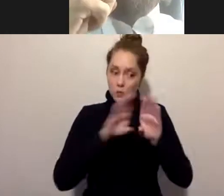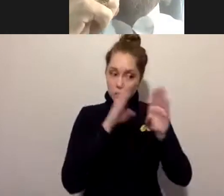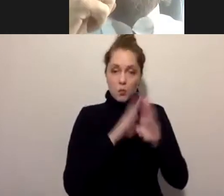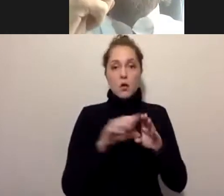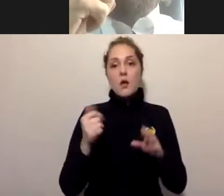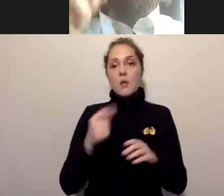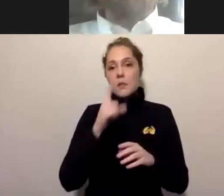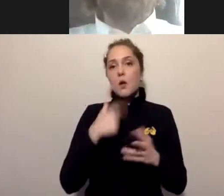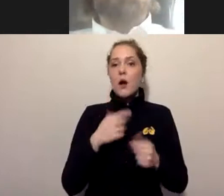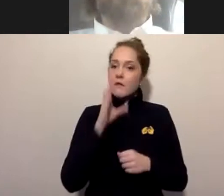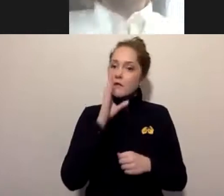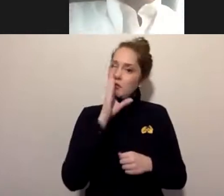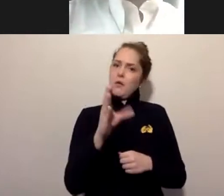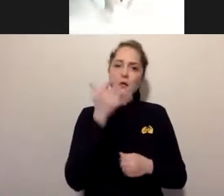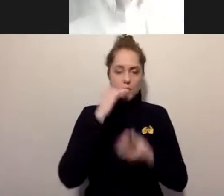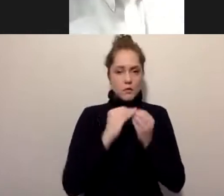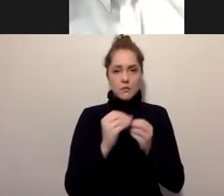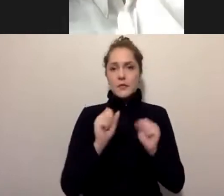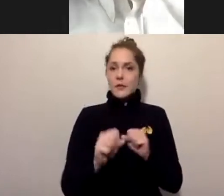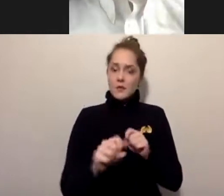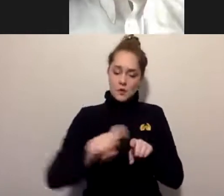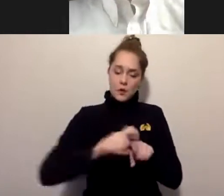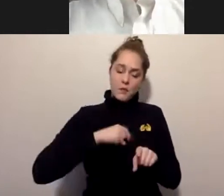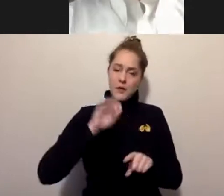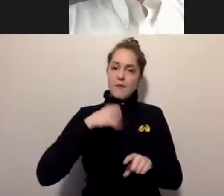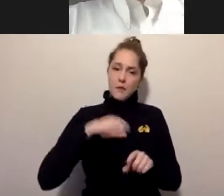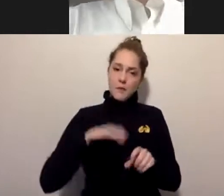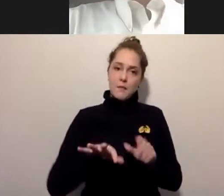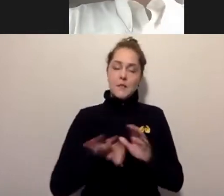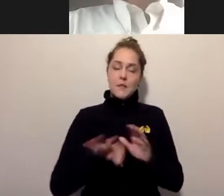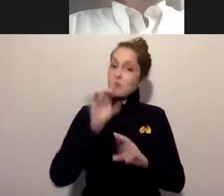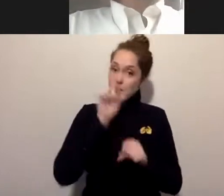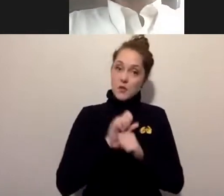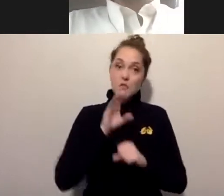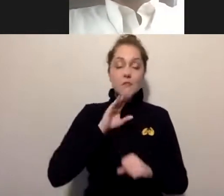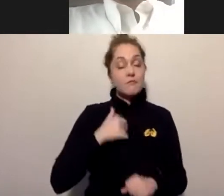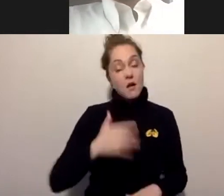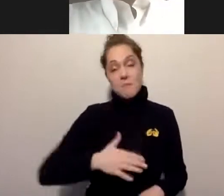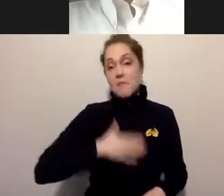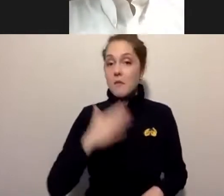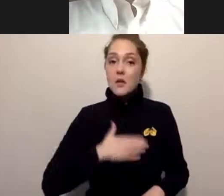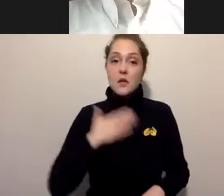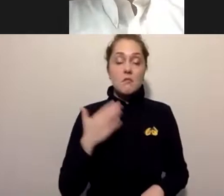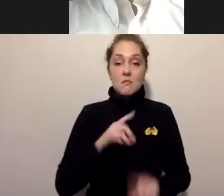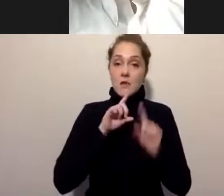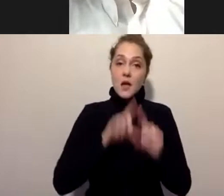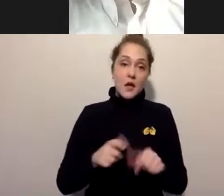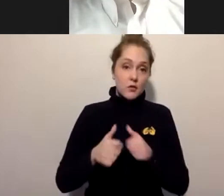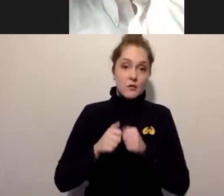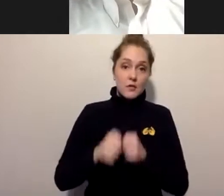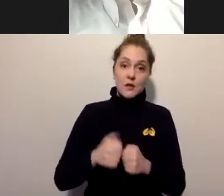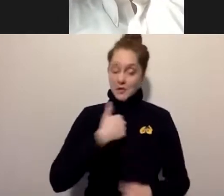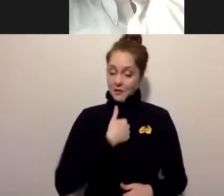that they have a direct line to me should I be elected. And if they're really, really frustrated, I'm more than happy to answer their text